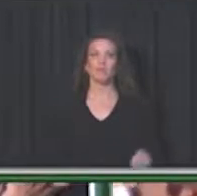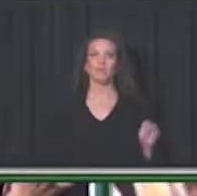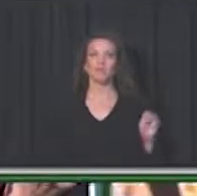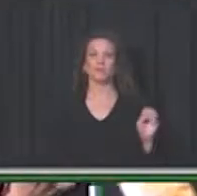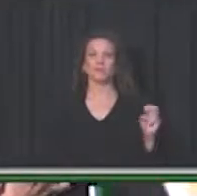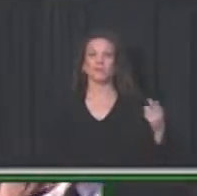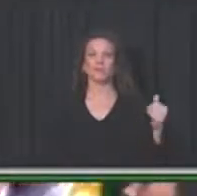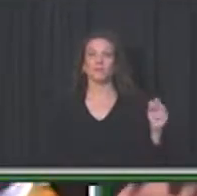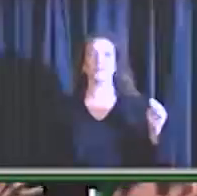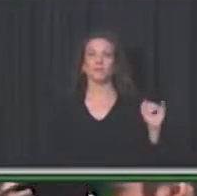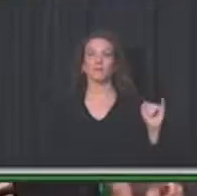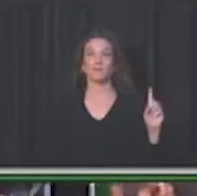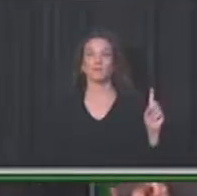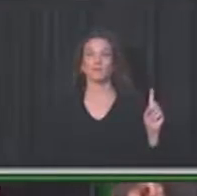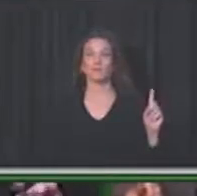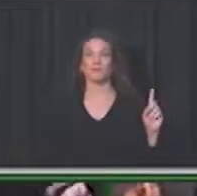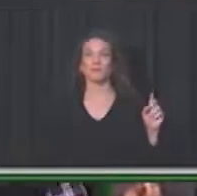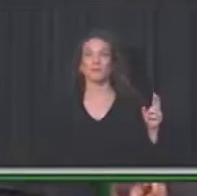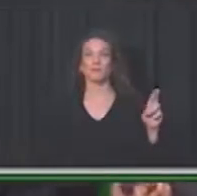Mohammed Nasiri.